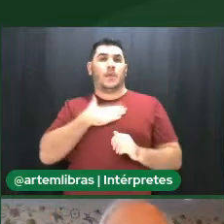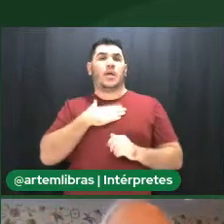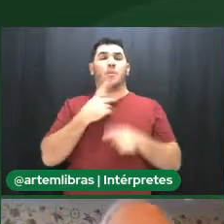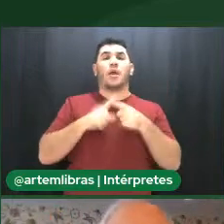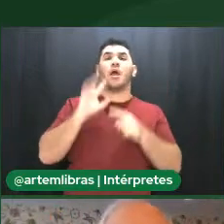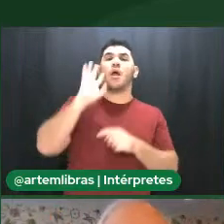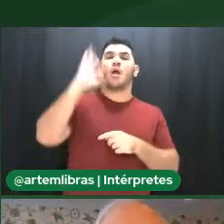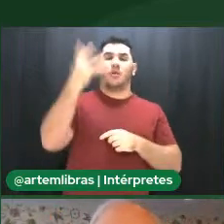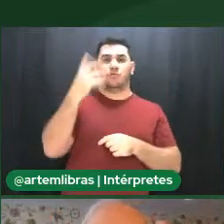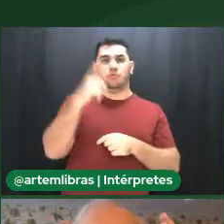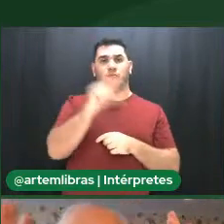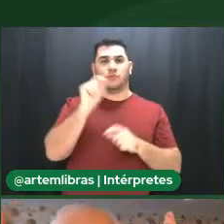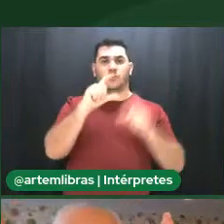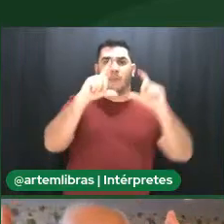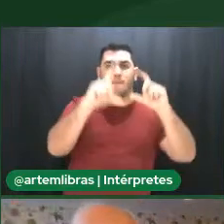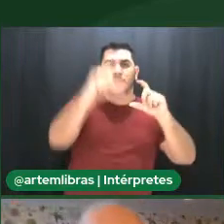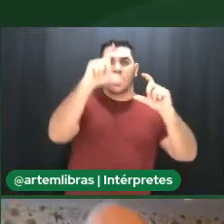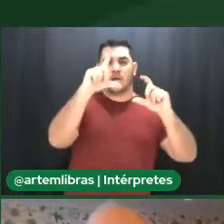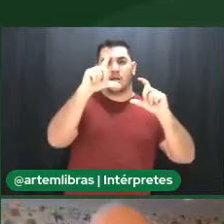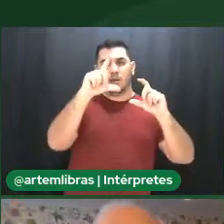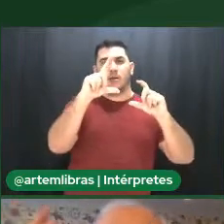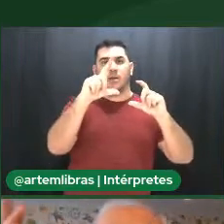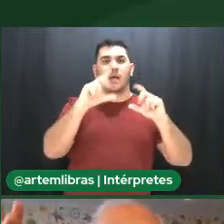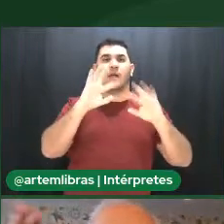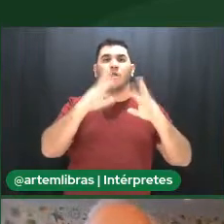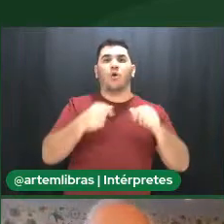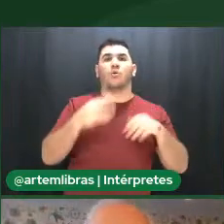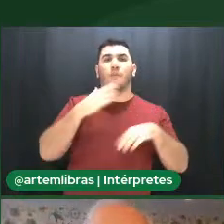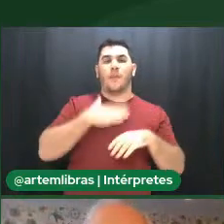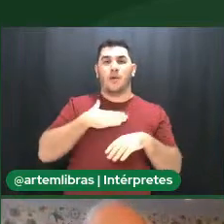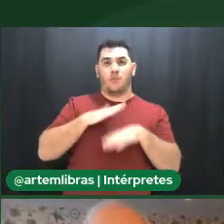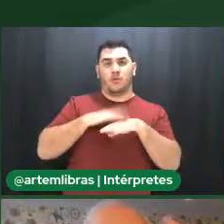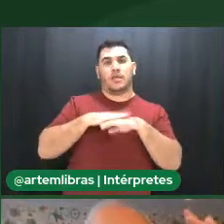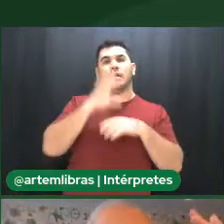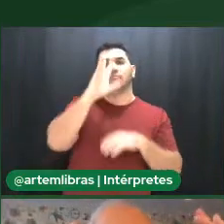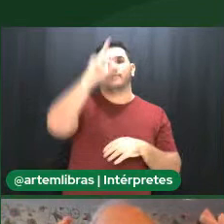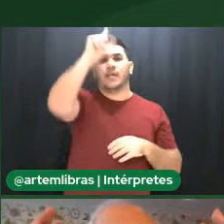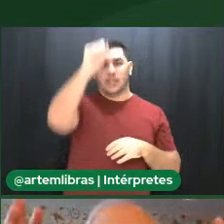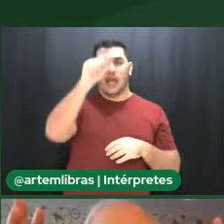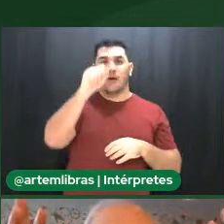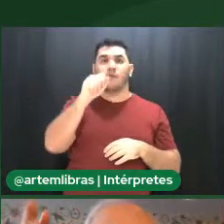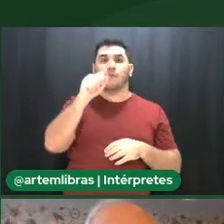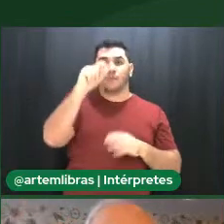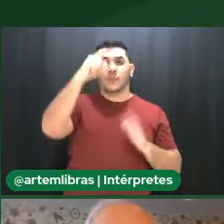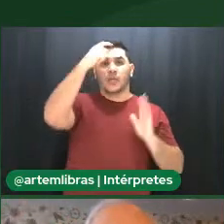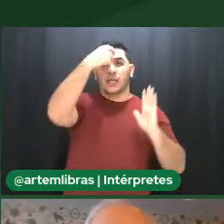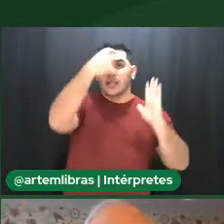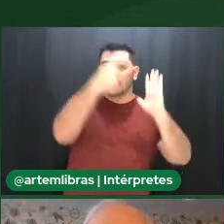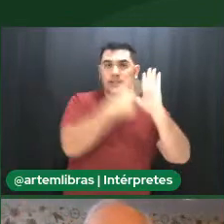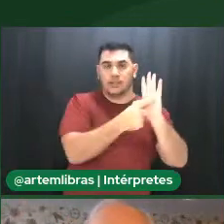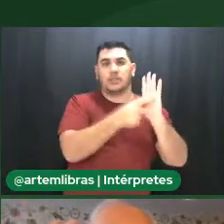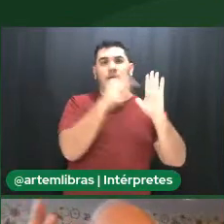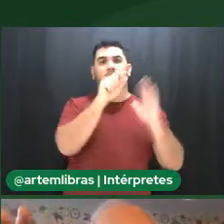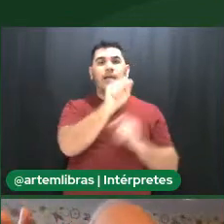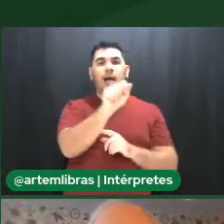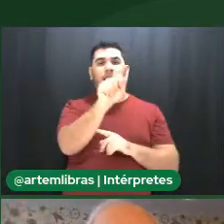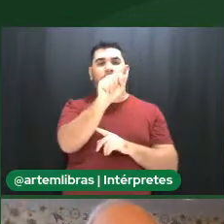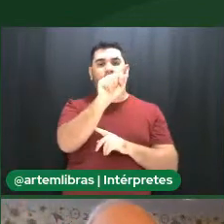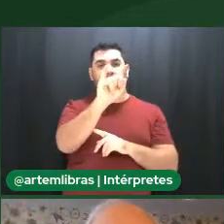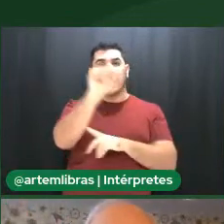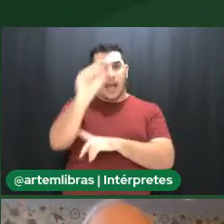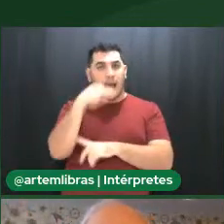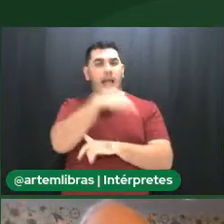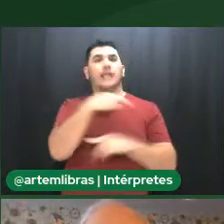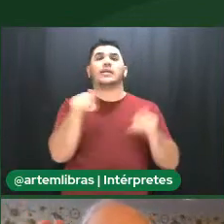the same time, the AI and machine learning algorithms are providing great services. They're doing the